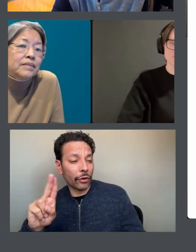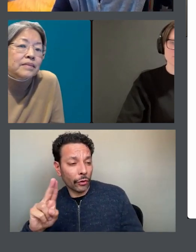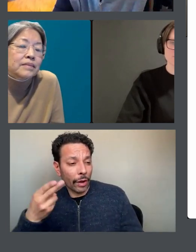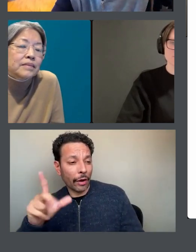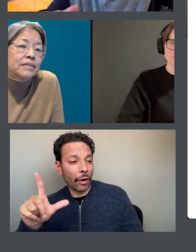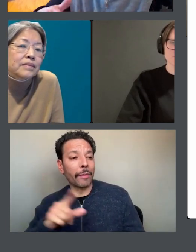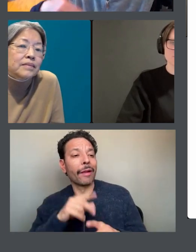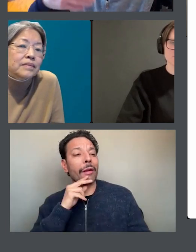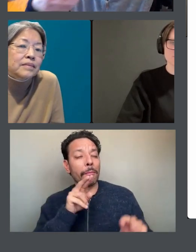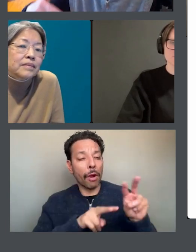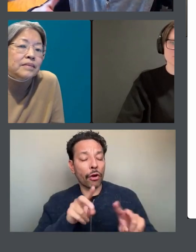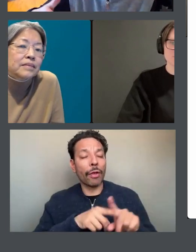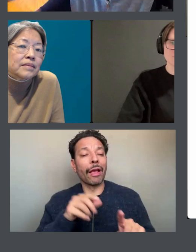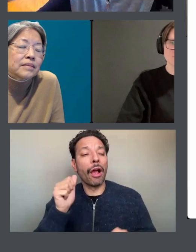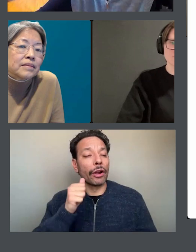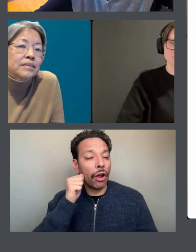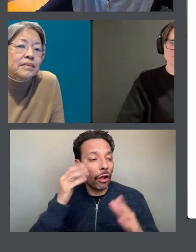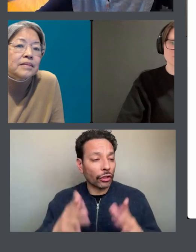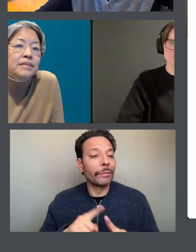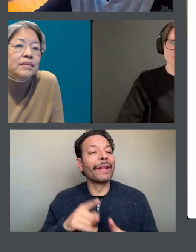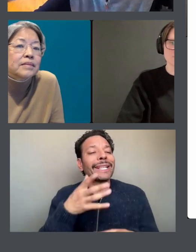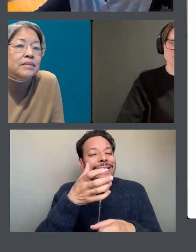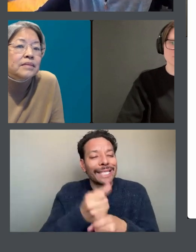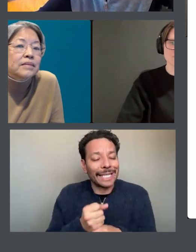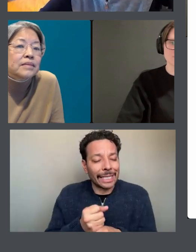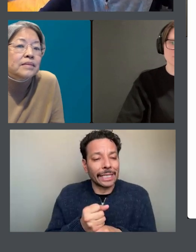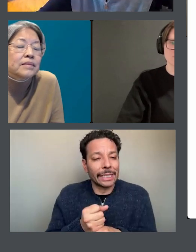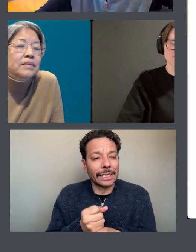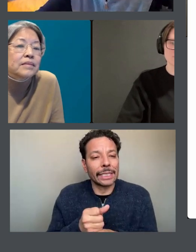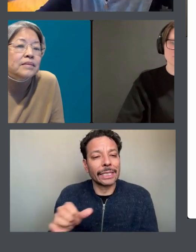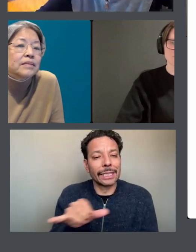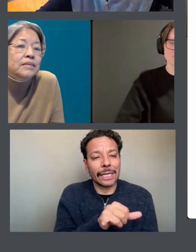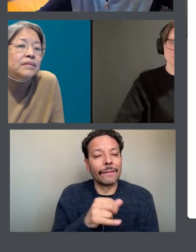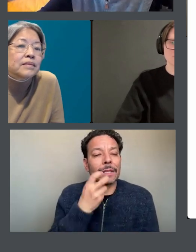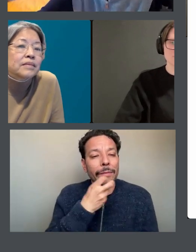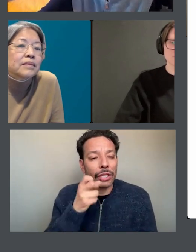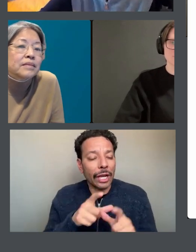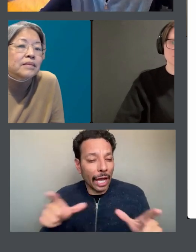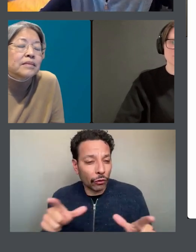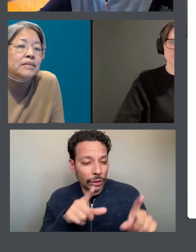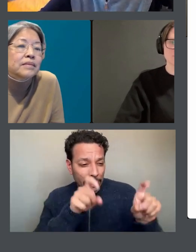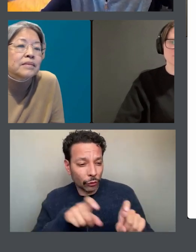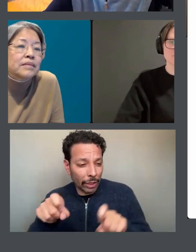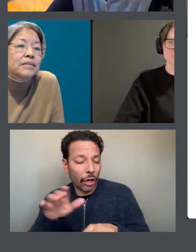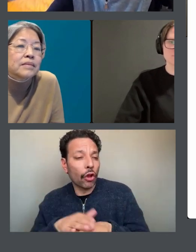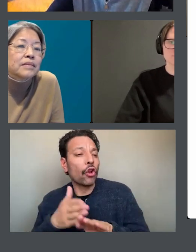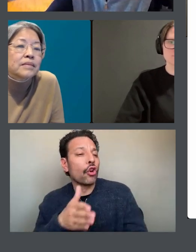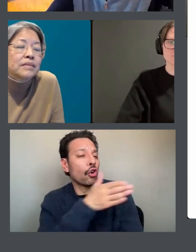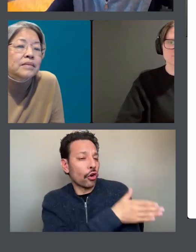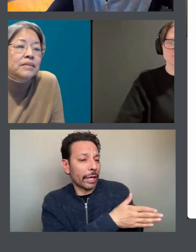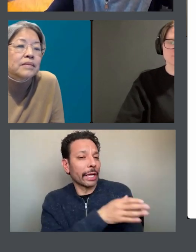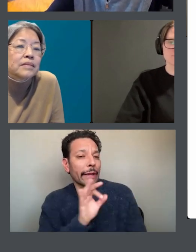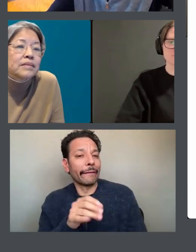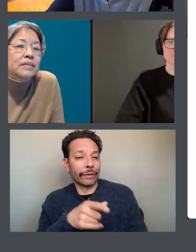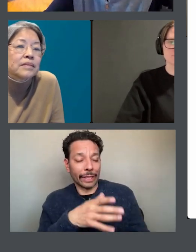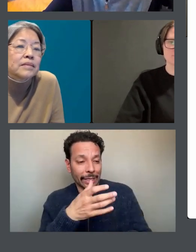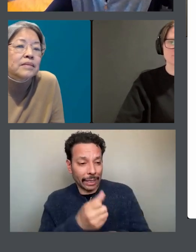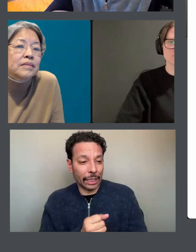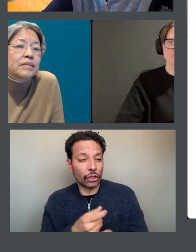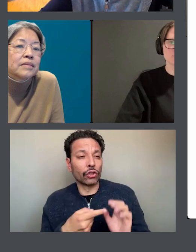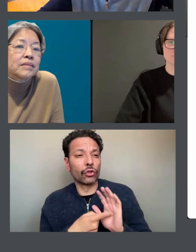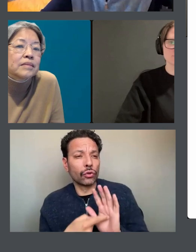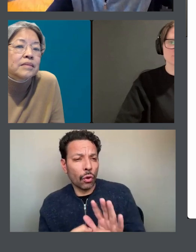audiologist, but receive speech and language screenings early on. So if they do